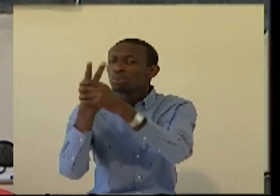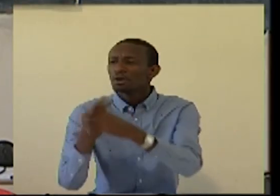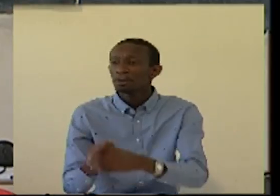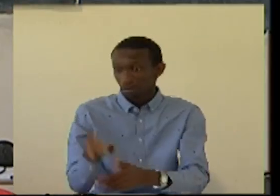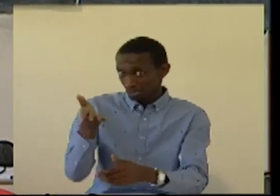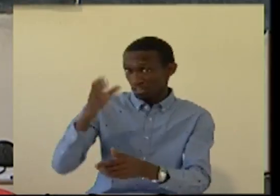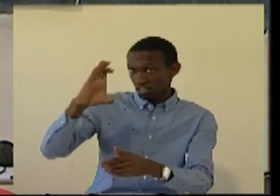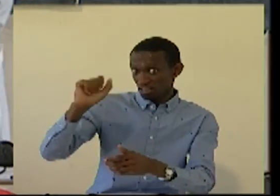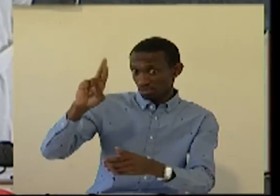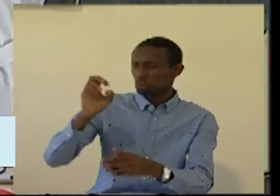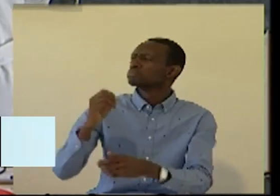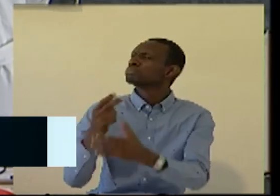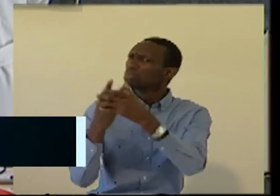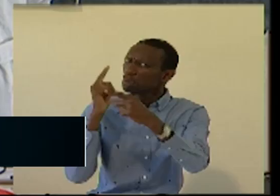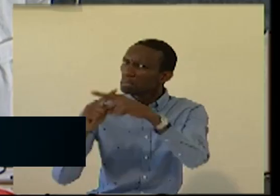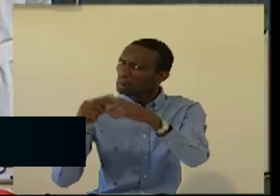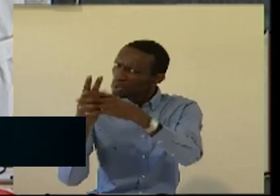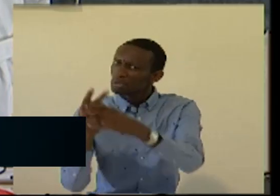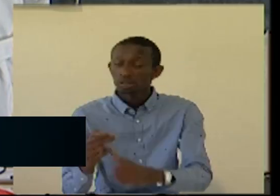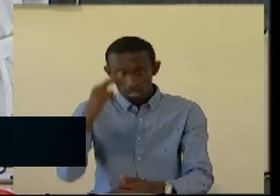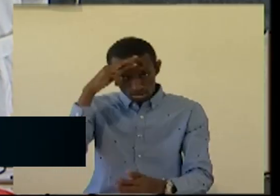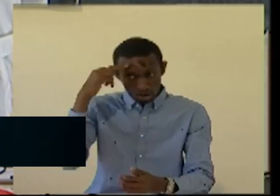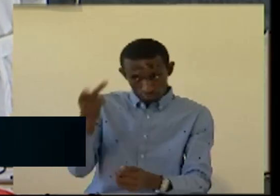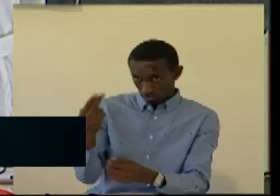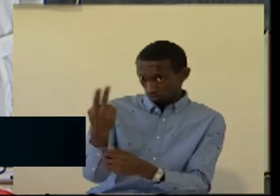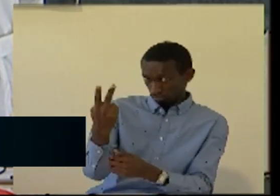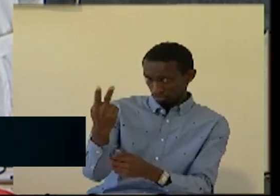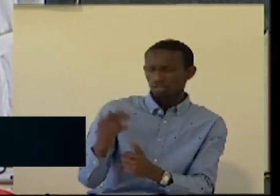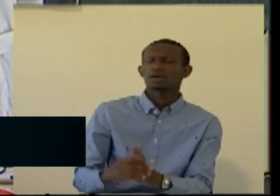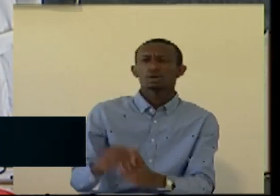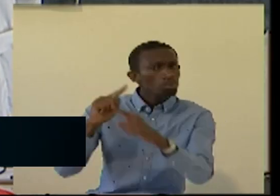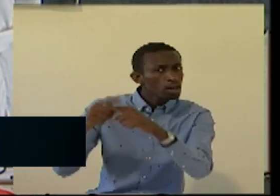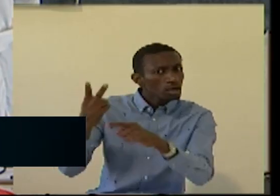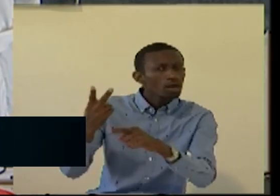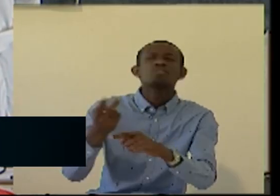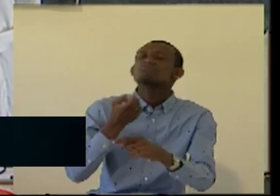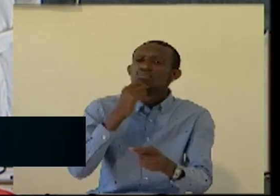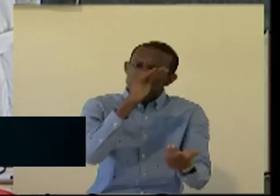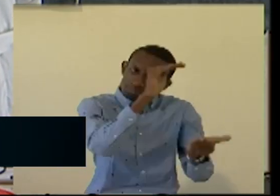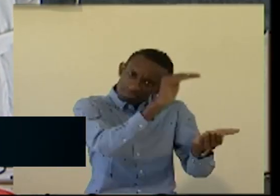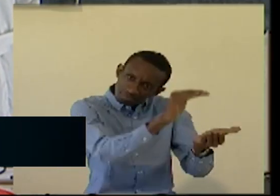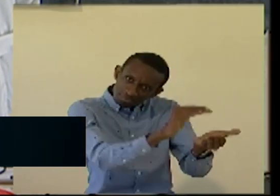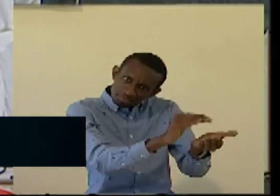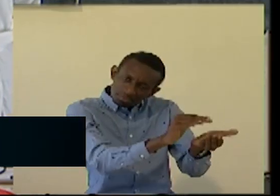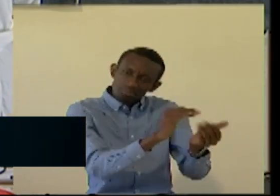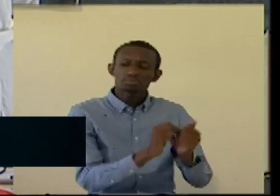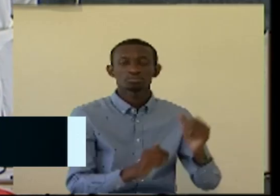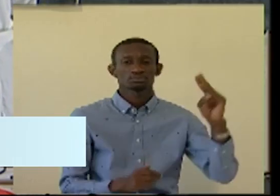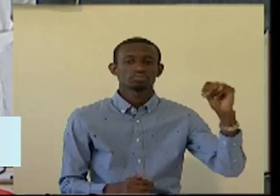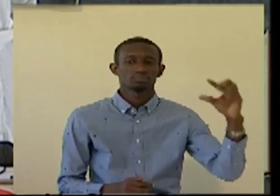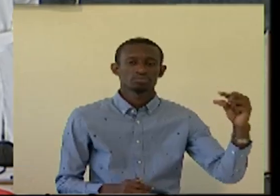double, then here you will deduce that the mass of magnesium should be 24. Because